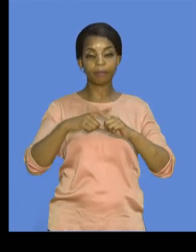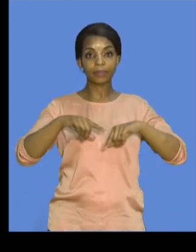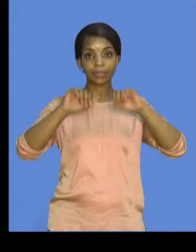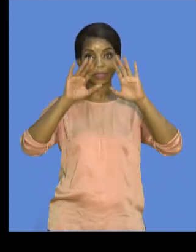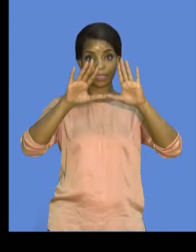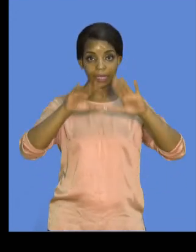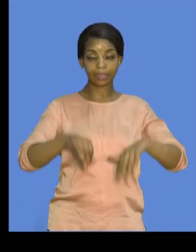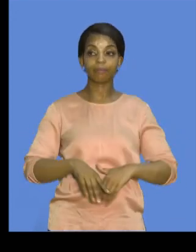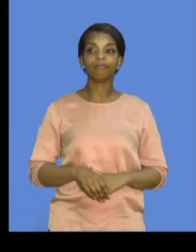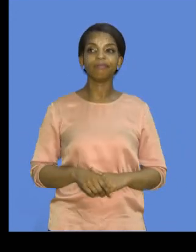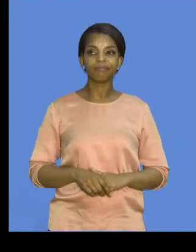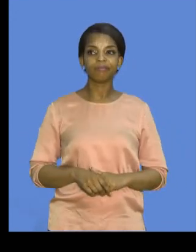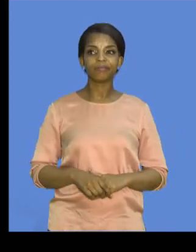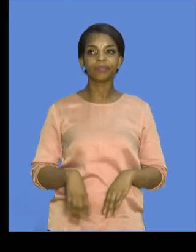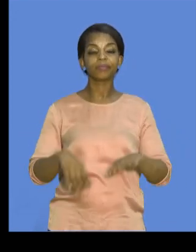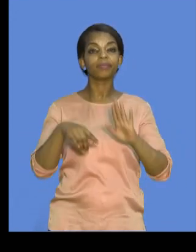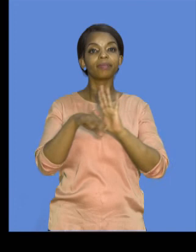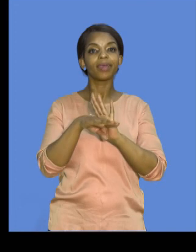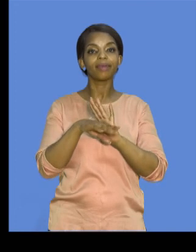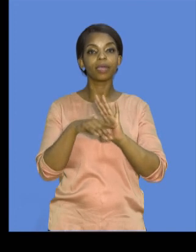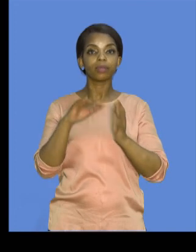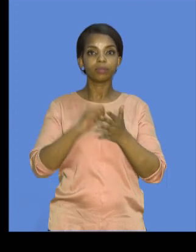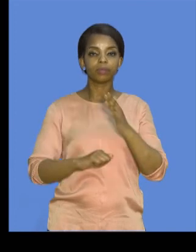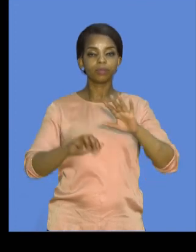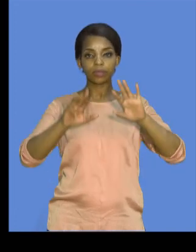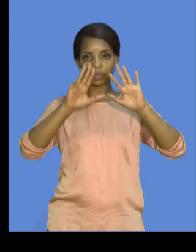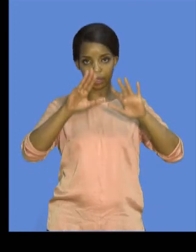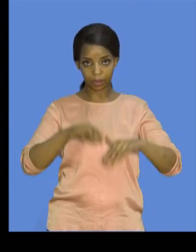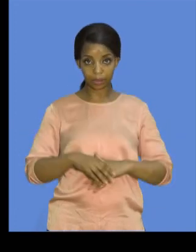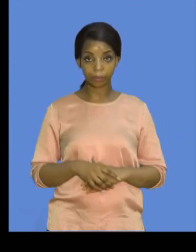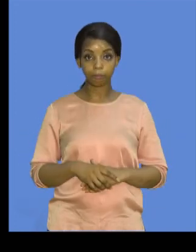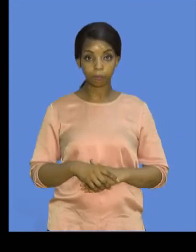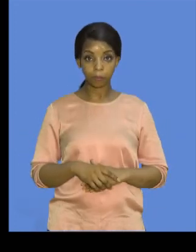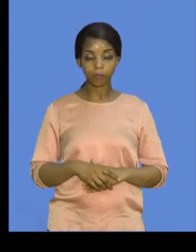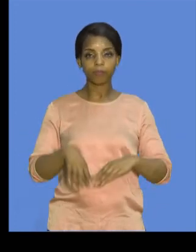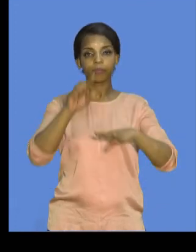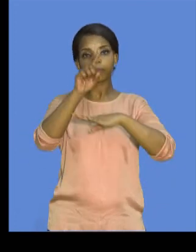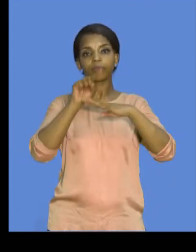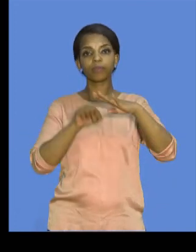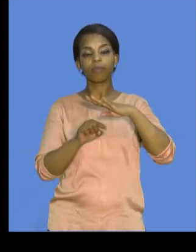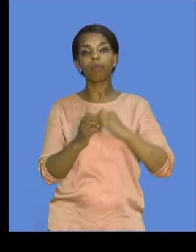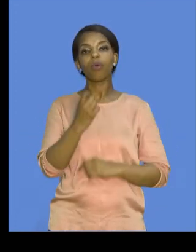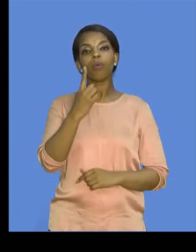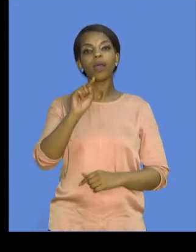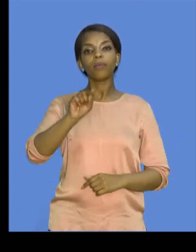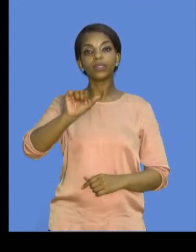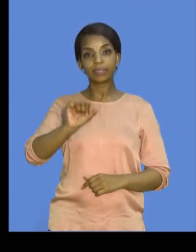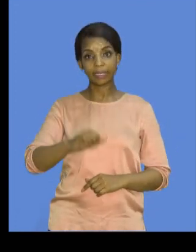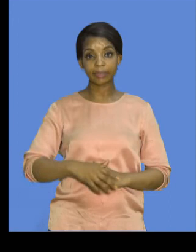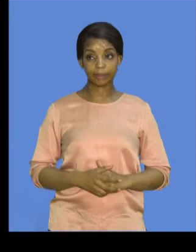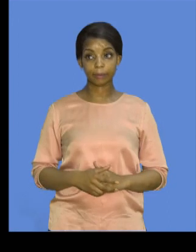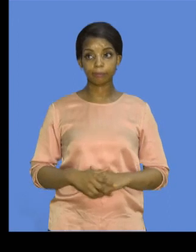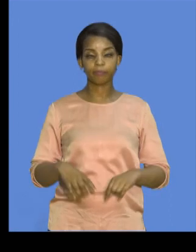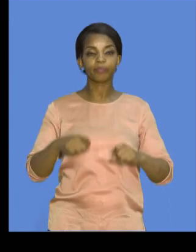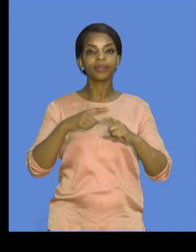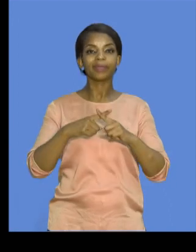exponent negative 9. We divide that by negative 1,6, okay,